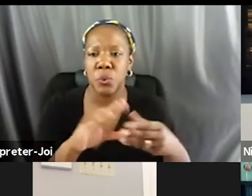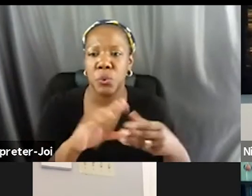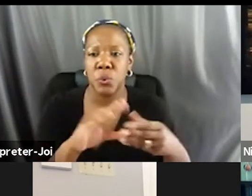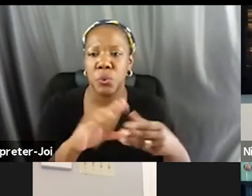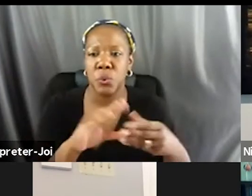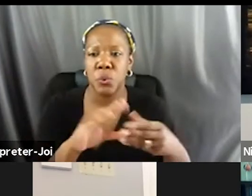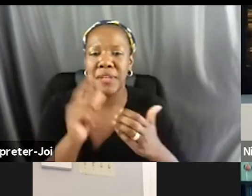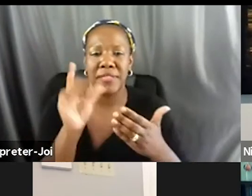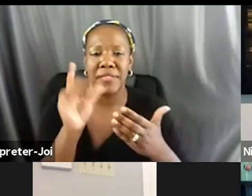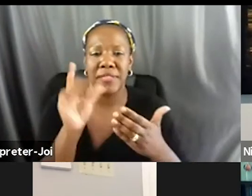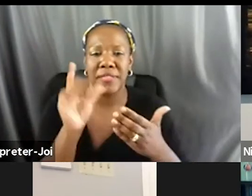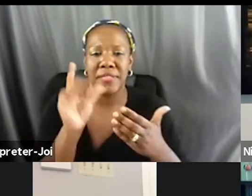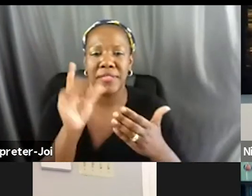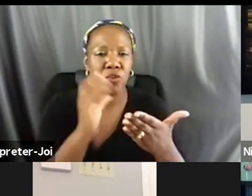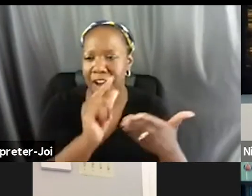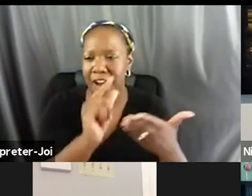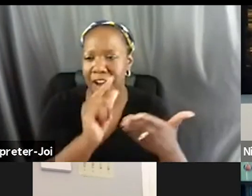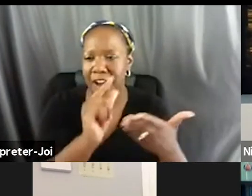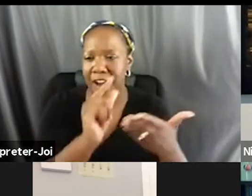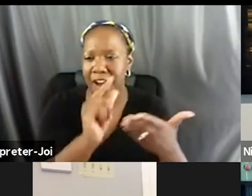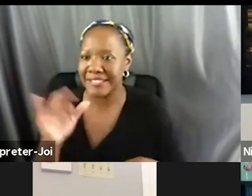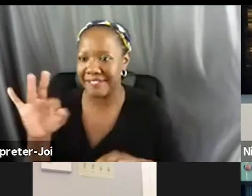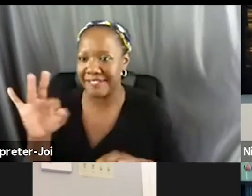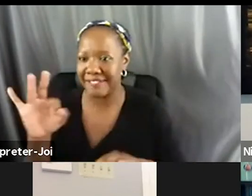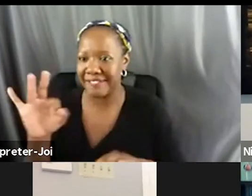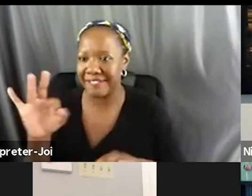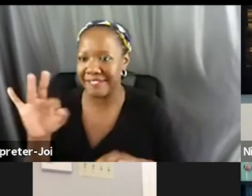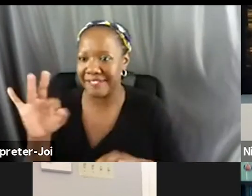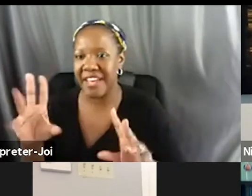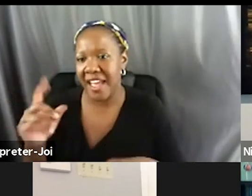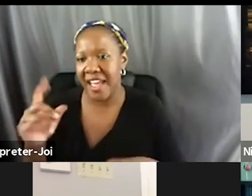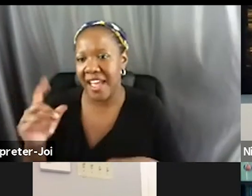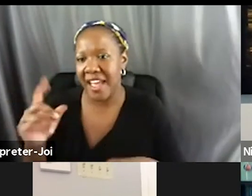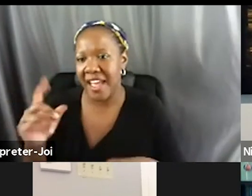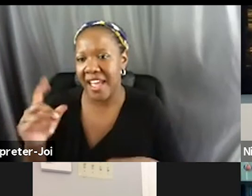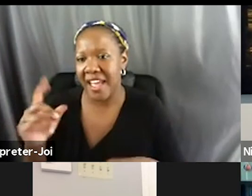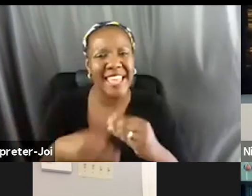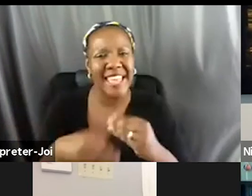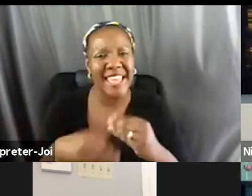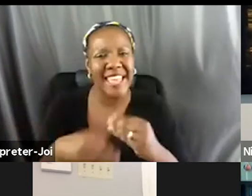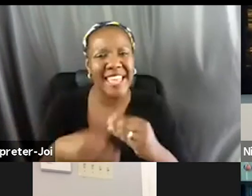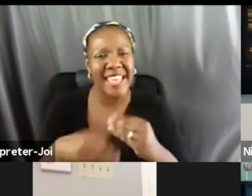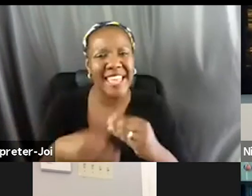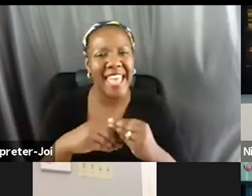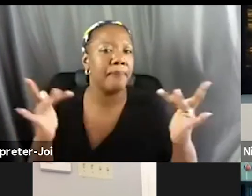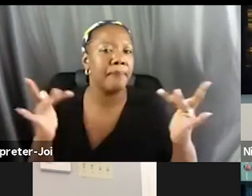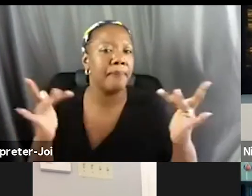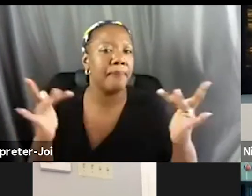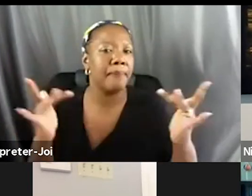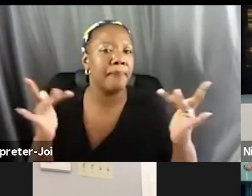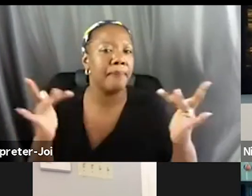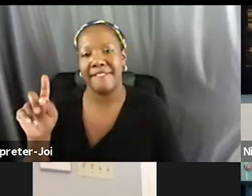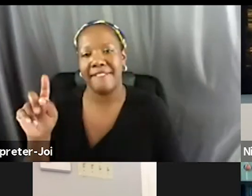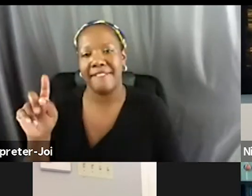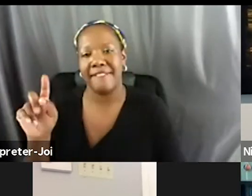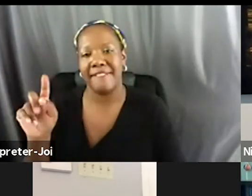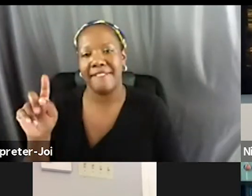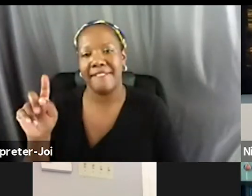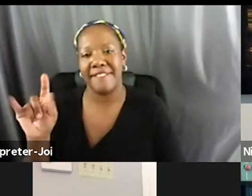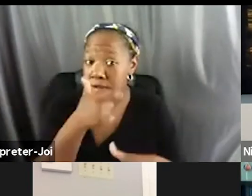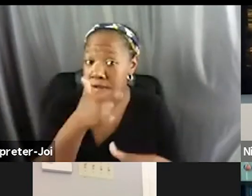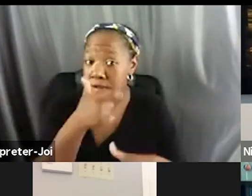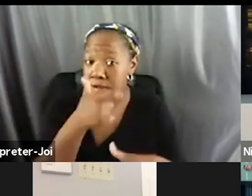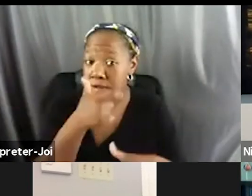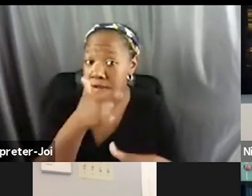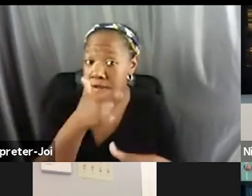thinking it is to add some levity. And for those of you who didn't see the films yet, you